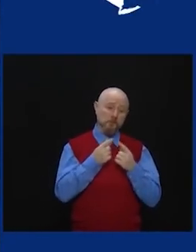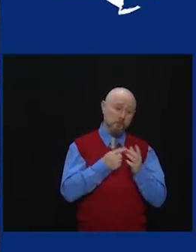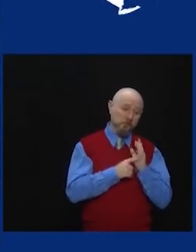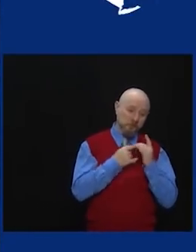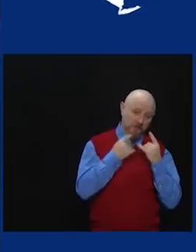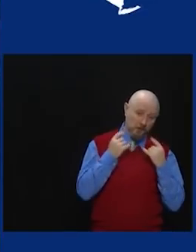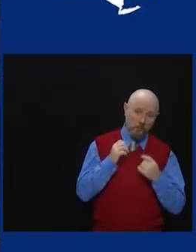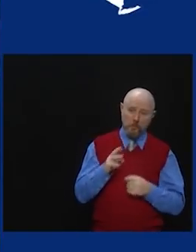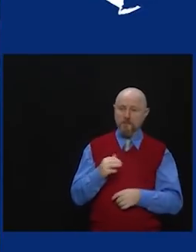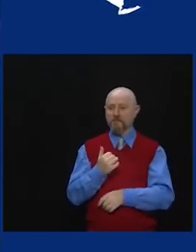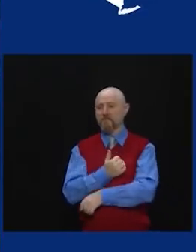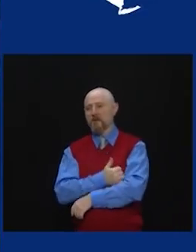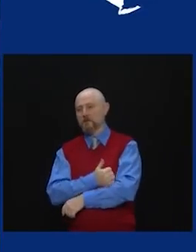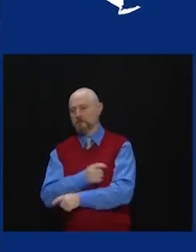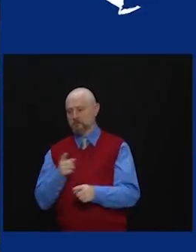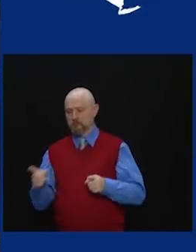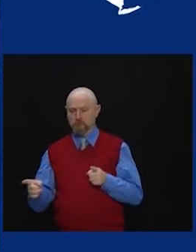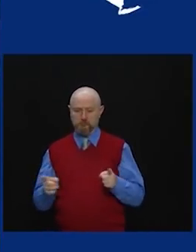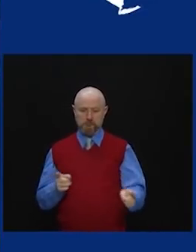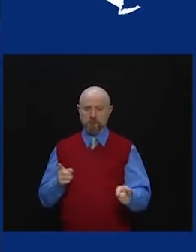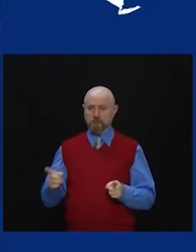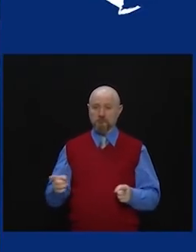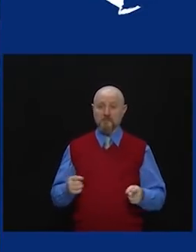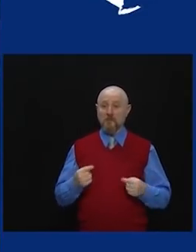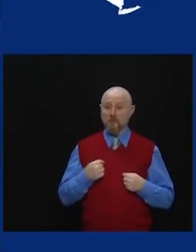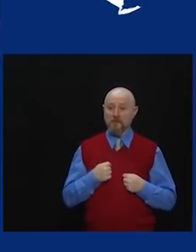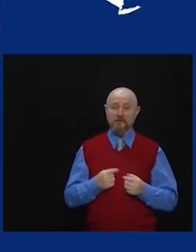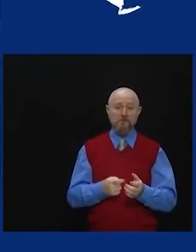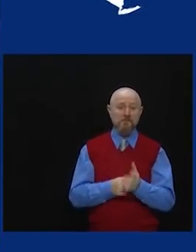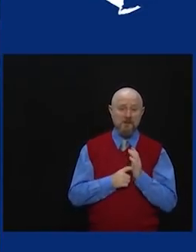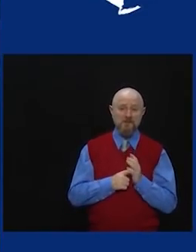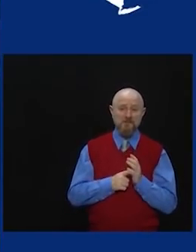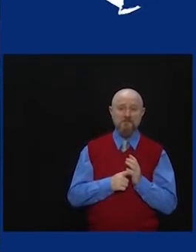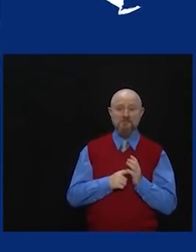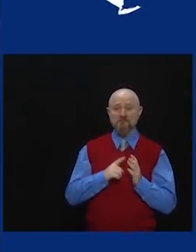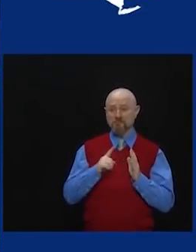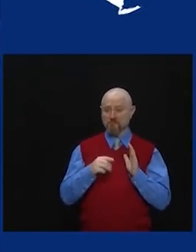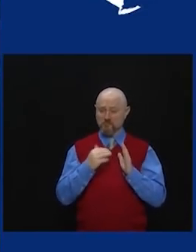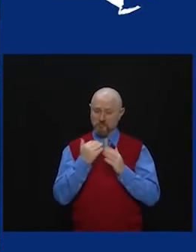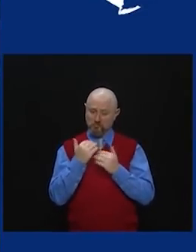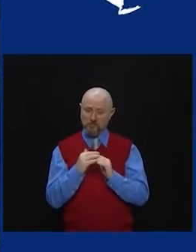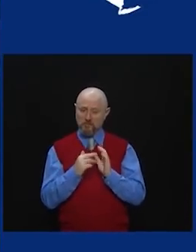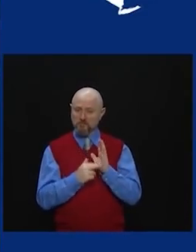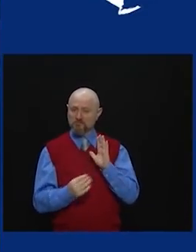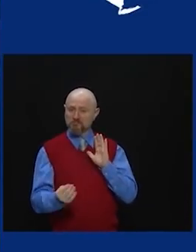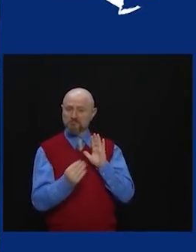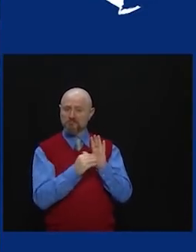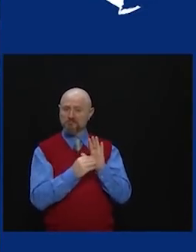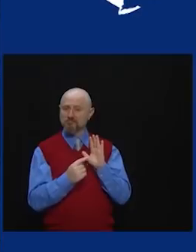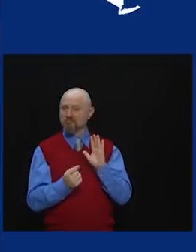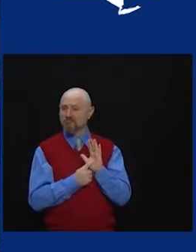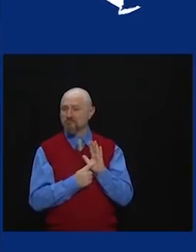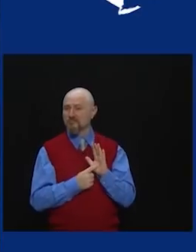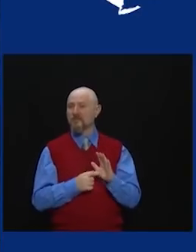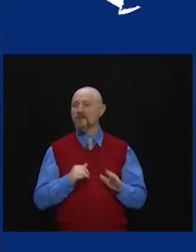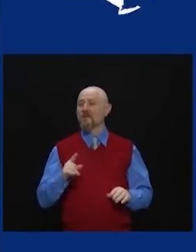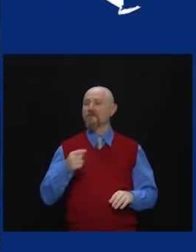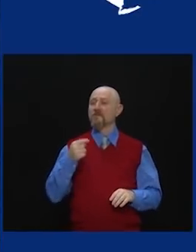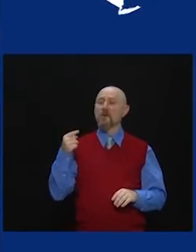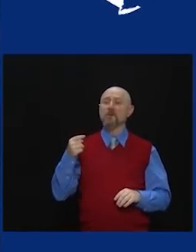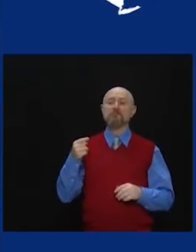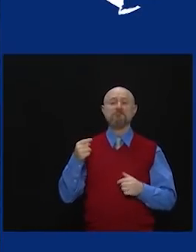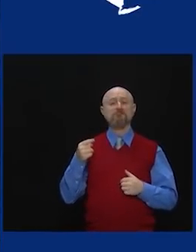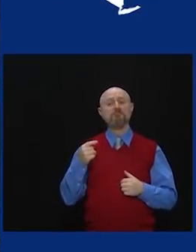have mandates in place. I mean, starting with the first in the nation to require healthcare workers to be